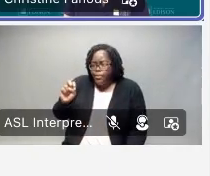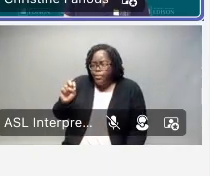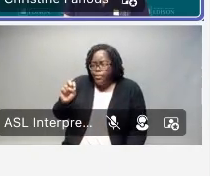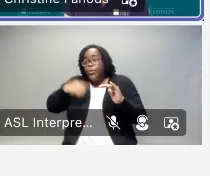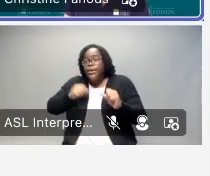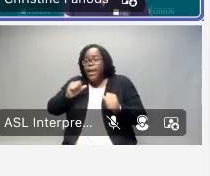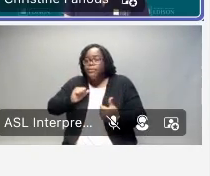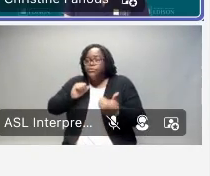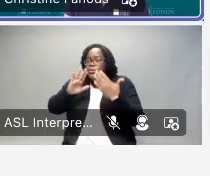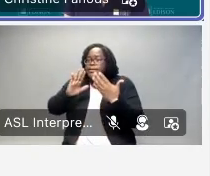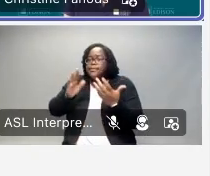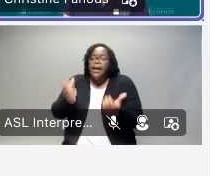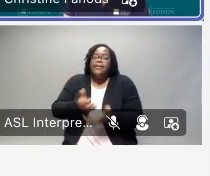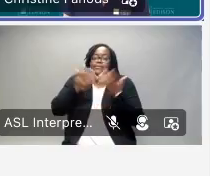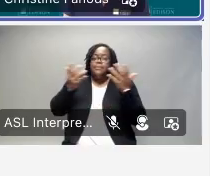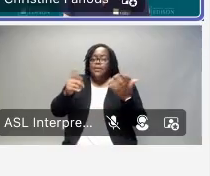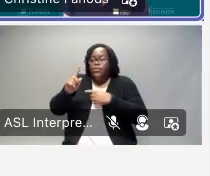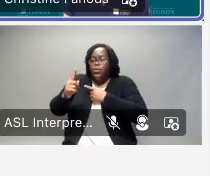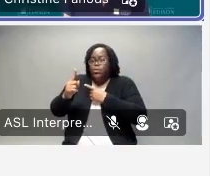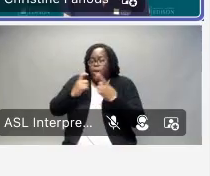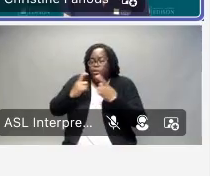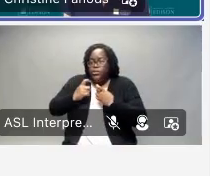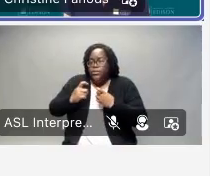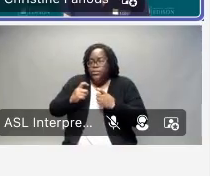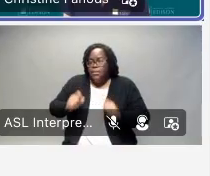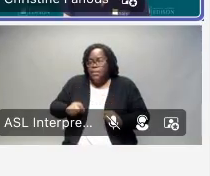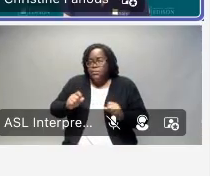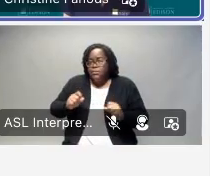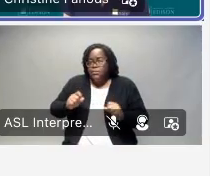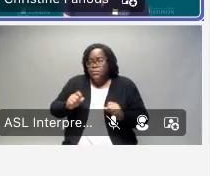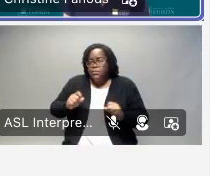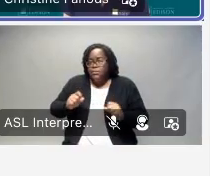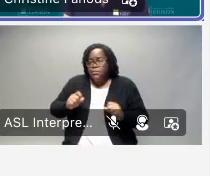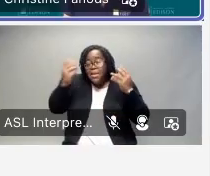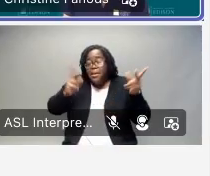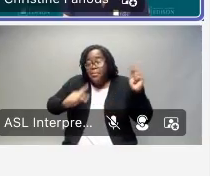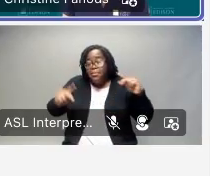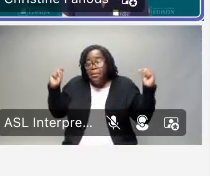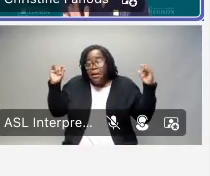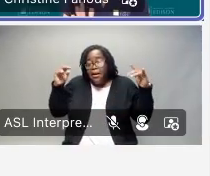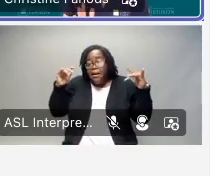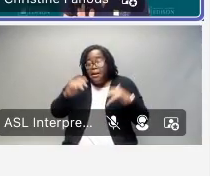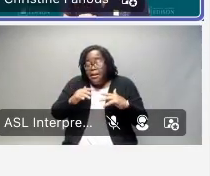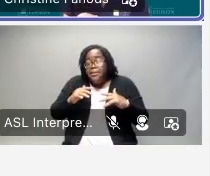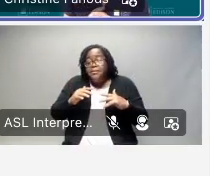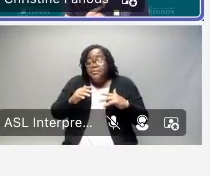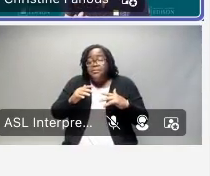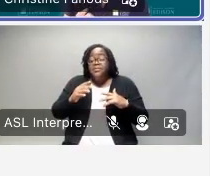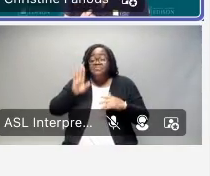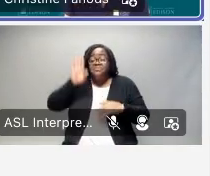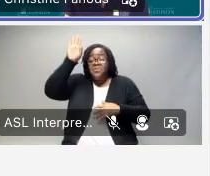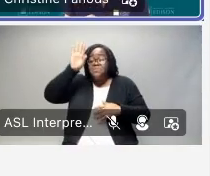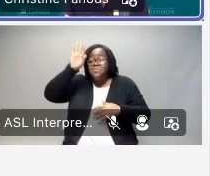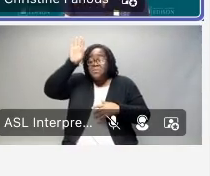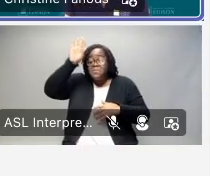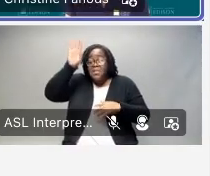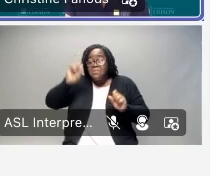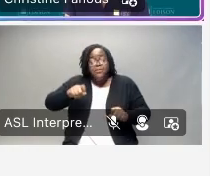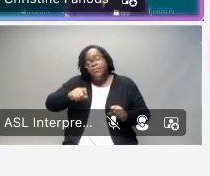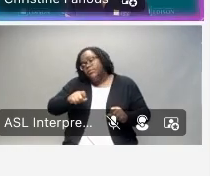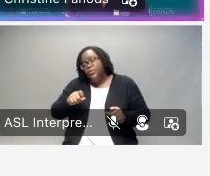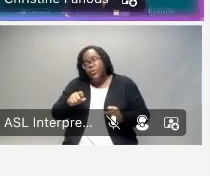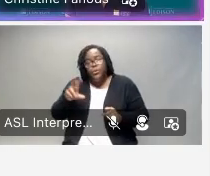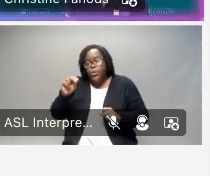many questions as possible. Due to the volume of attendees and questions, the raise your hand feature will not be utilized during